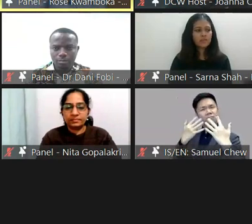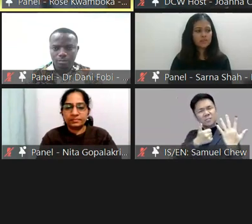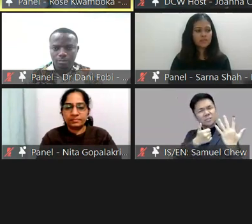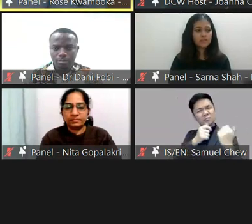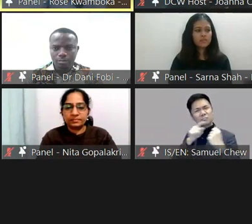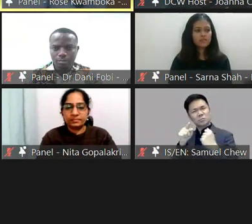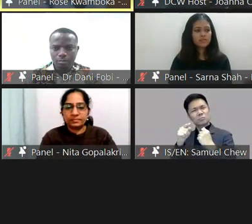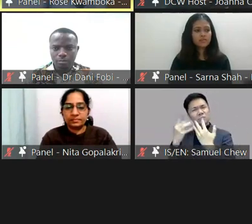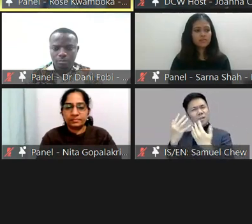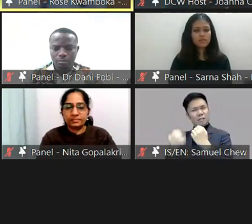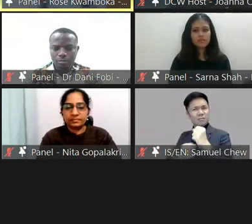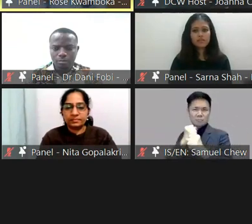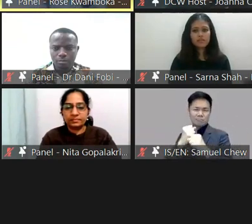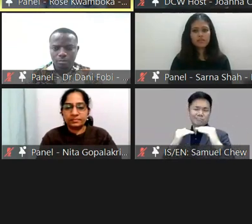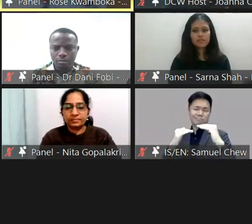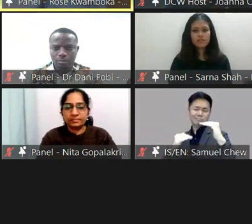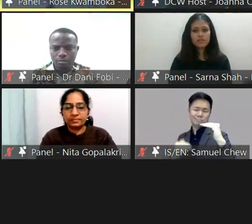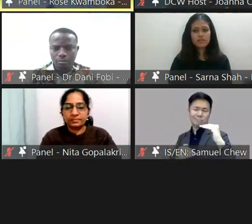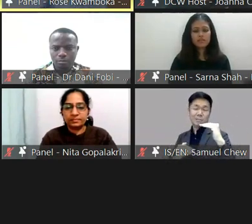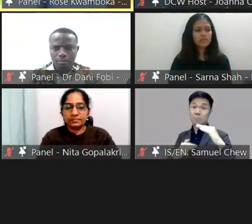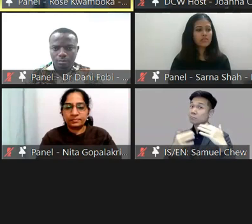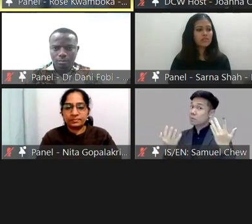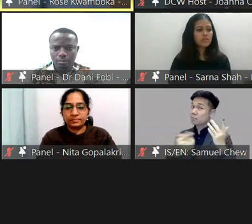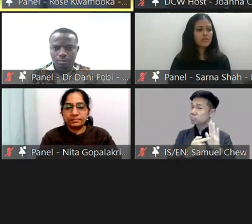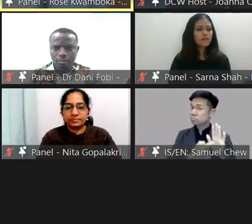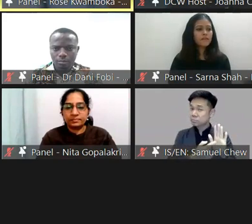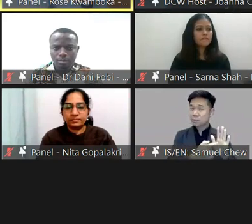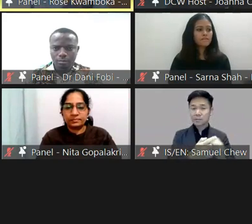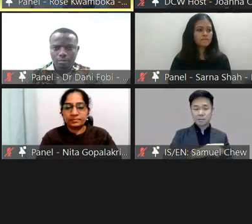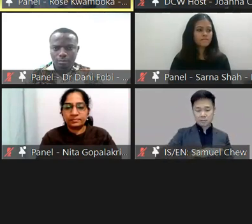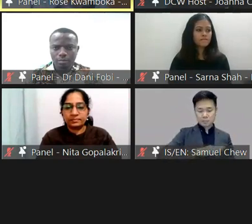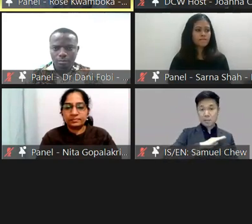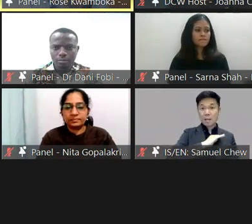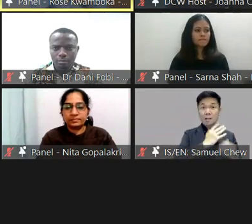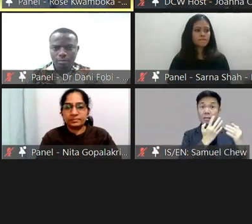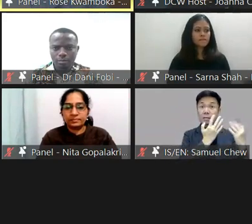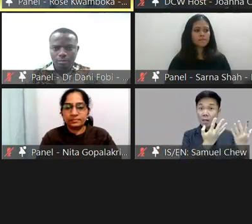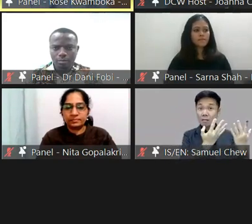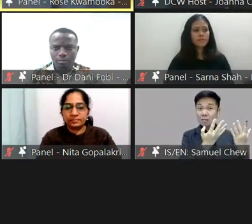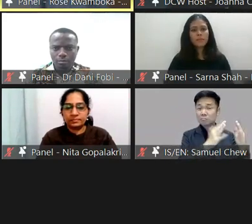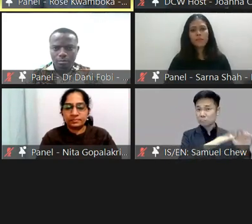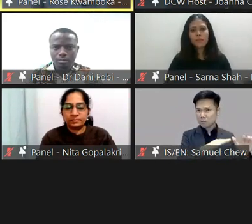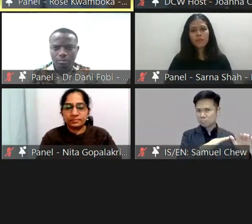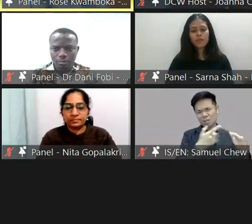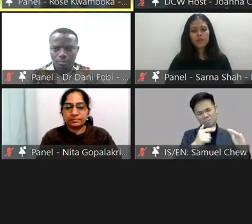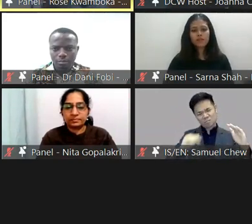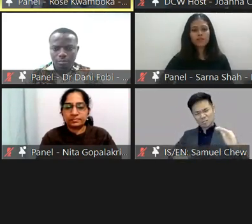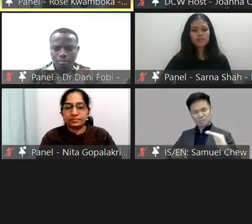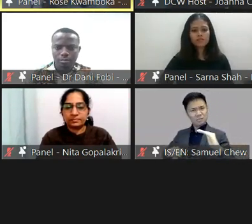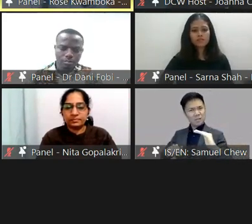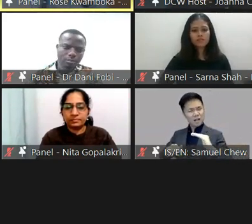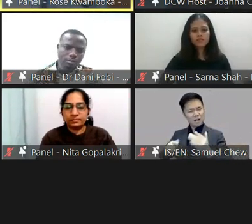child who is the age of 10 can have the same language level of a 2 or 3-year-old hearing